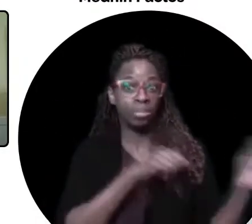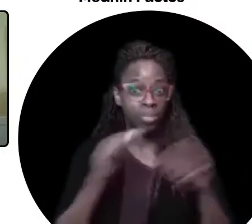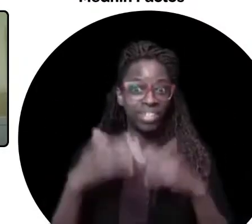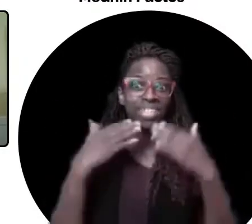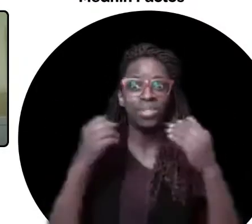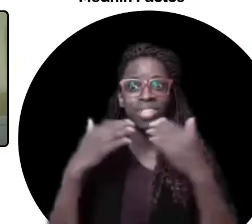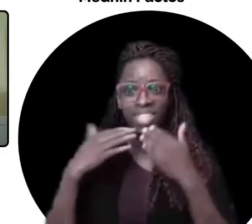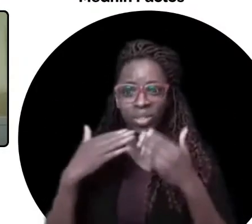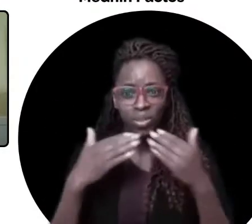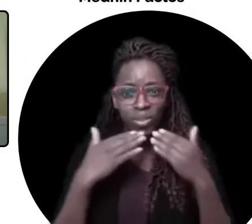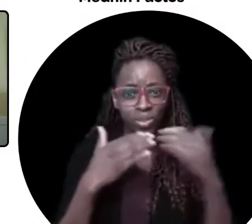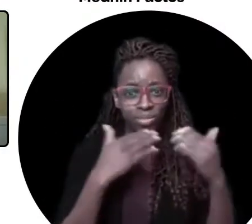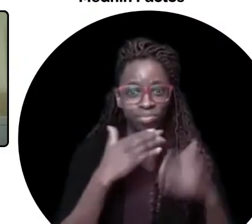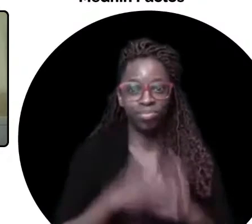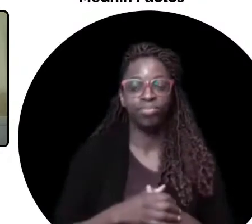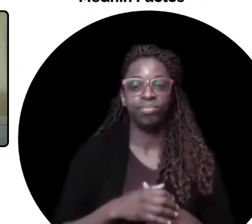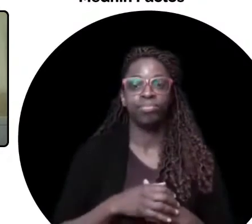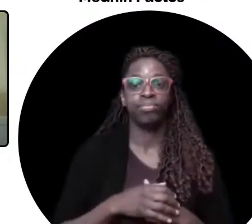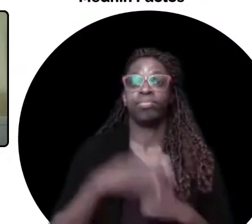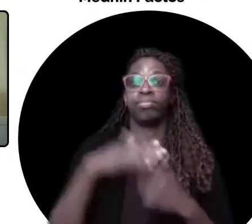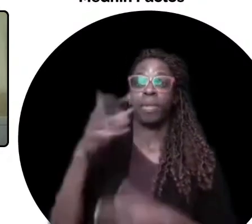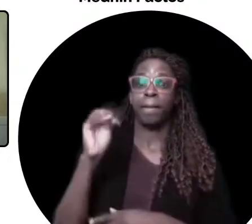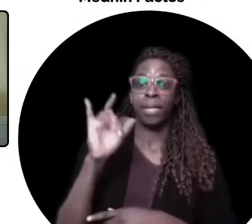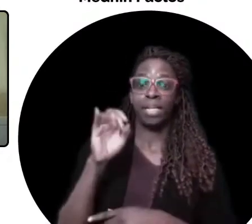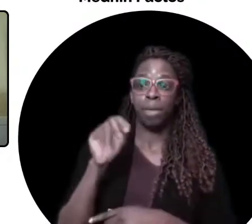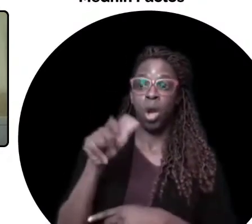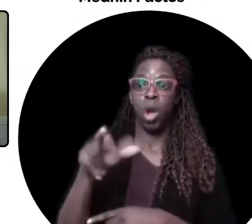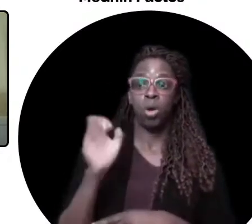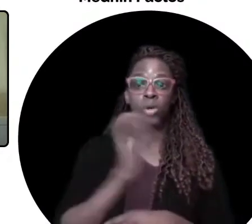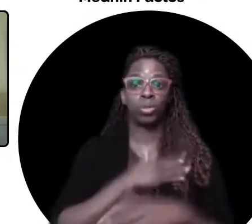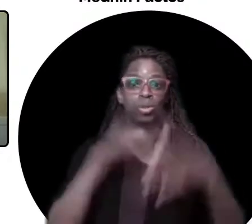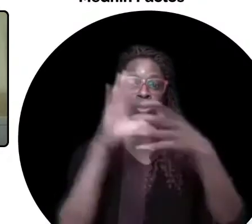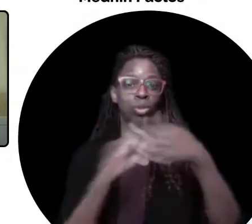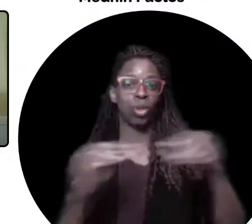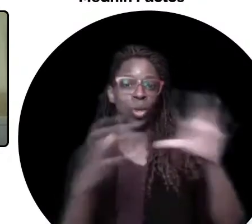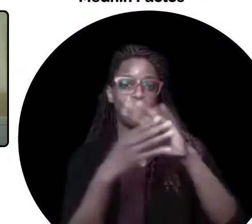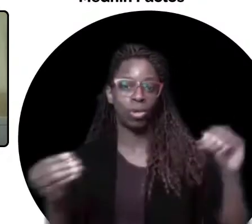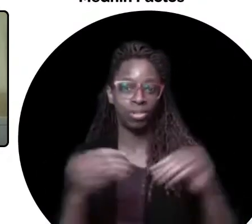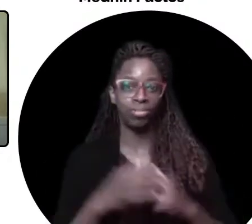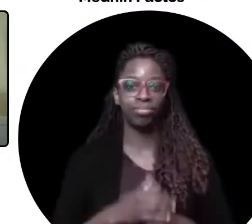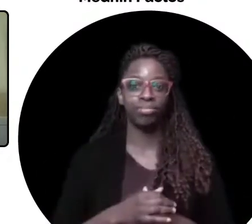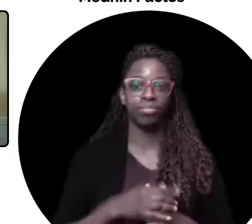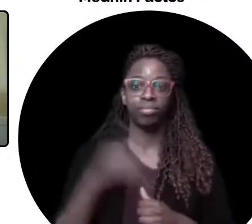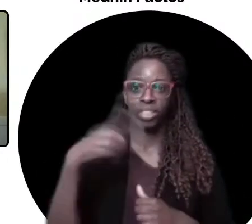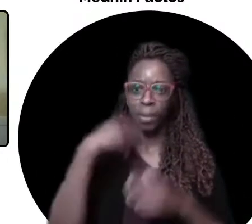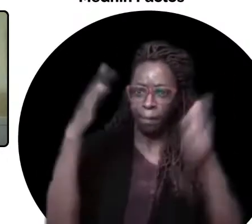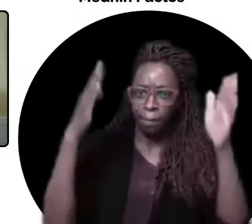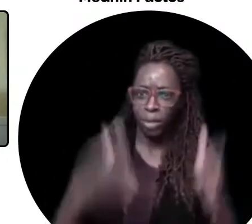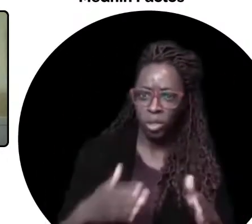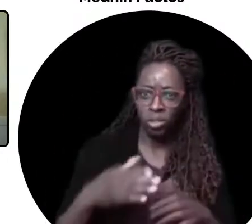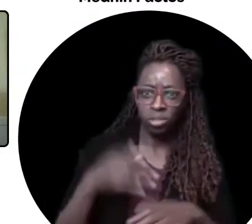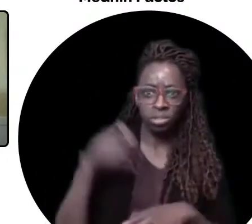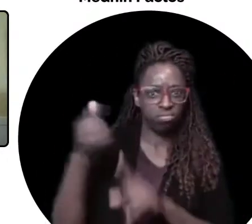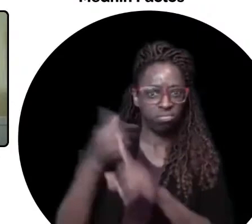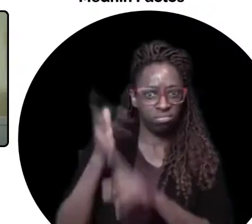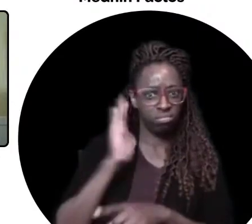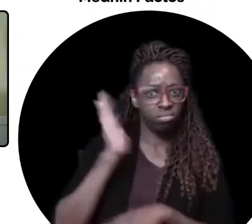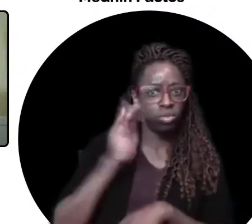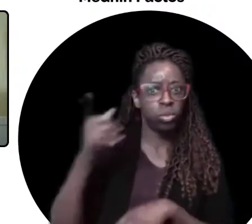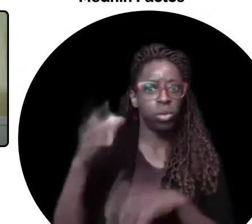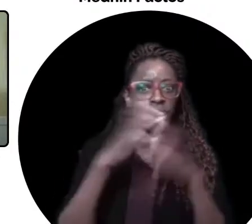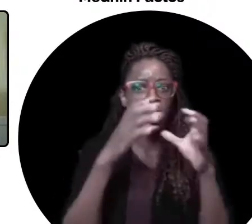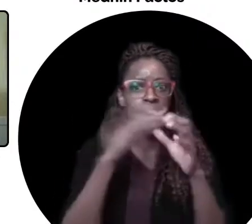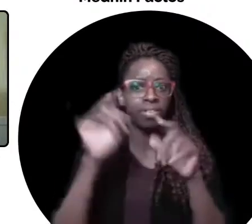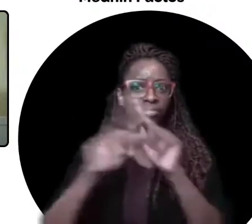You're a person who has used a lot of different media to talk to people about these